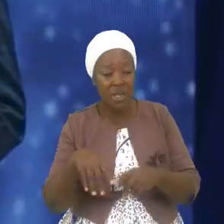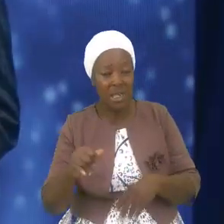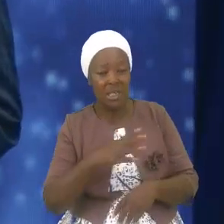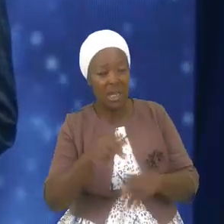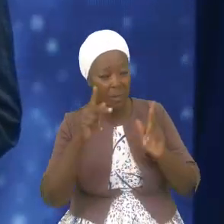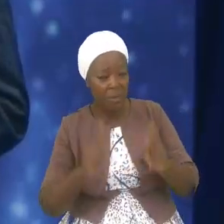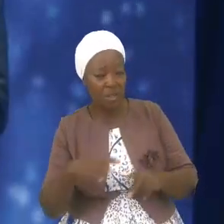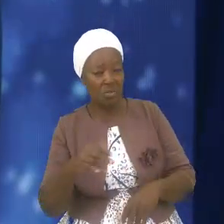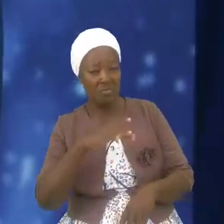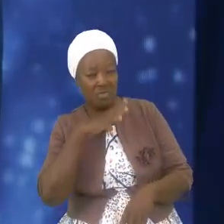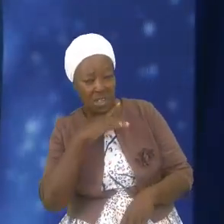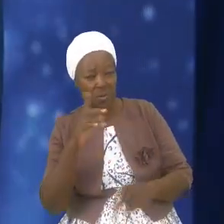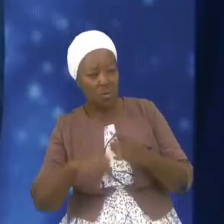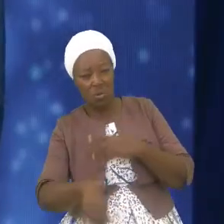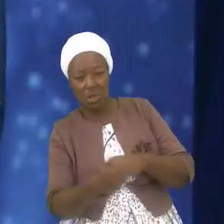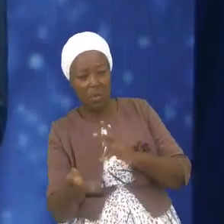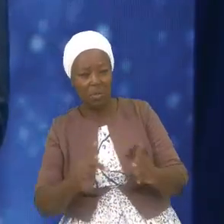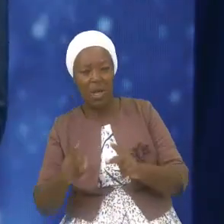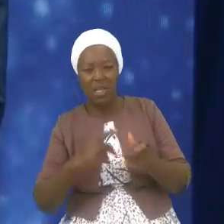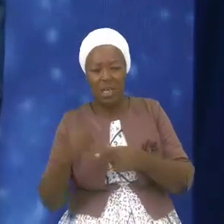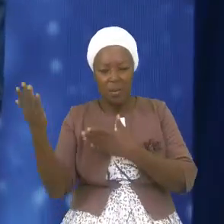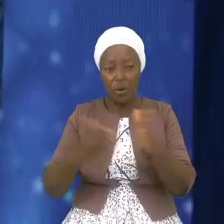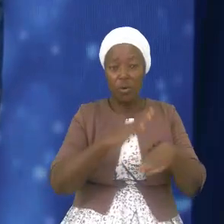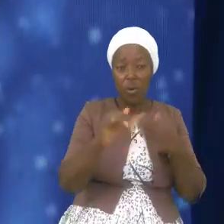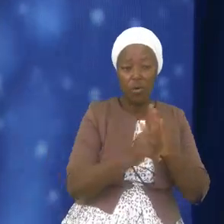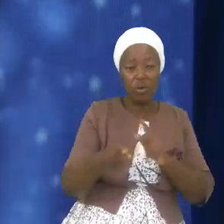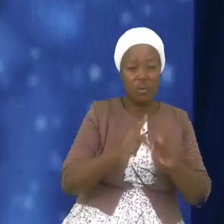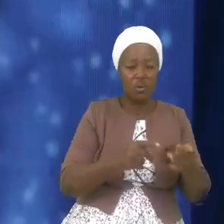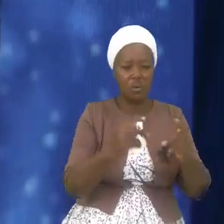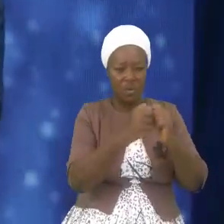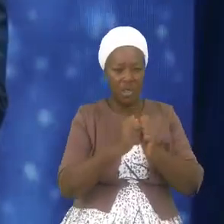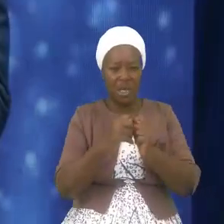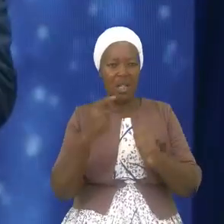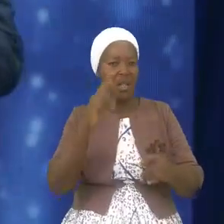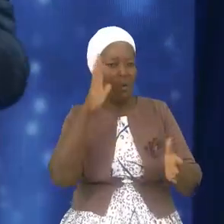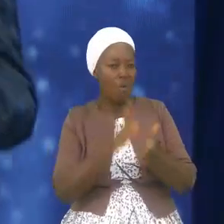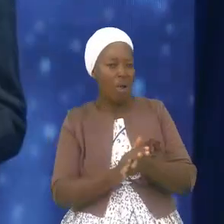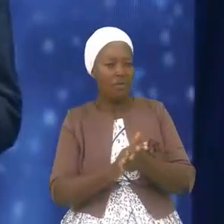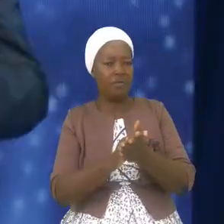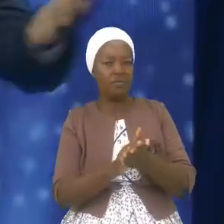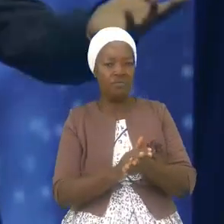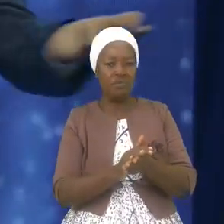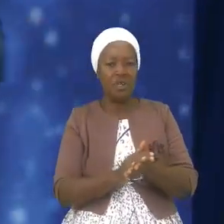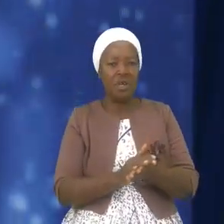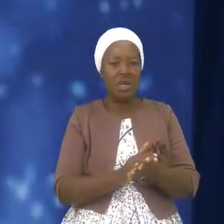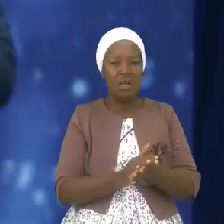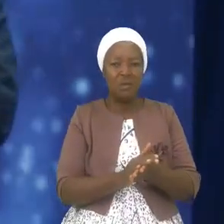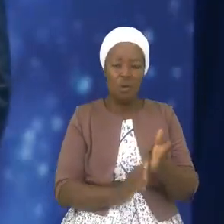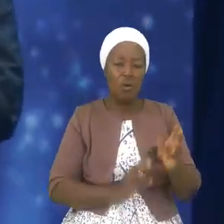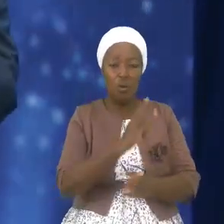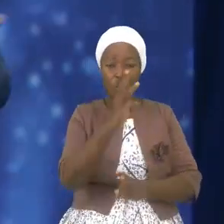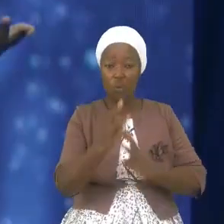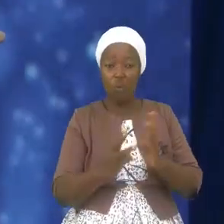his wives, bad enough, one, it's what God had ordained, but he had many. Then he called